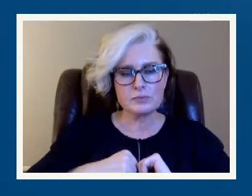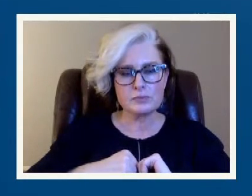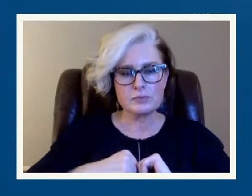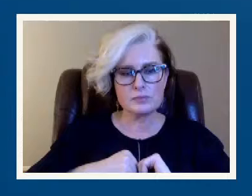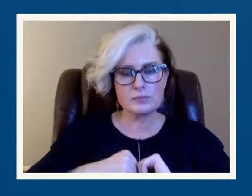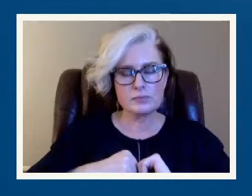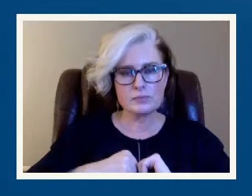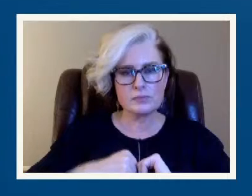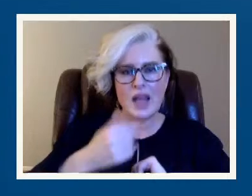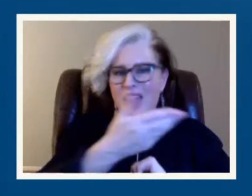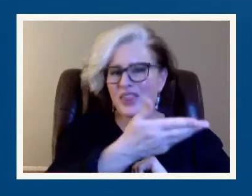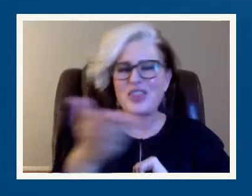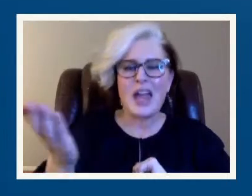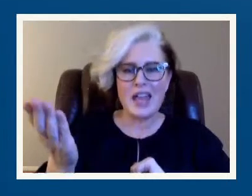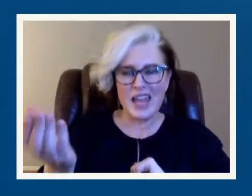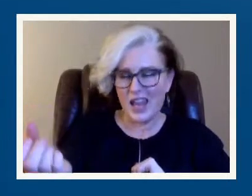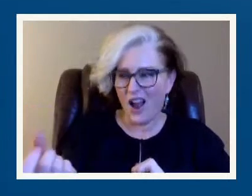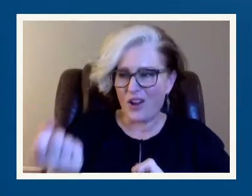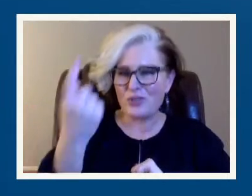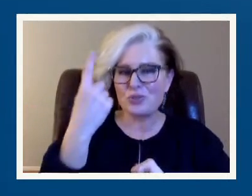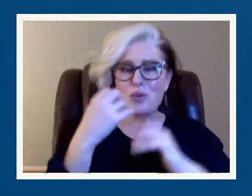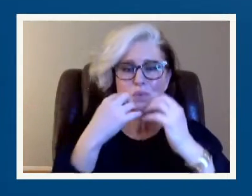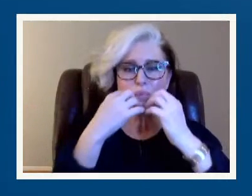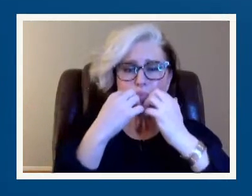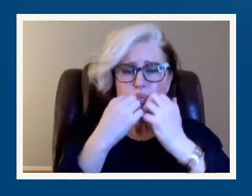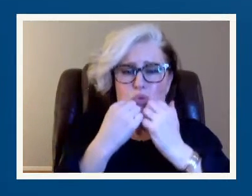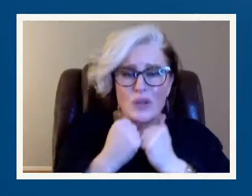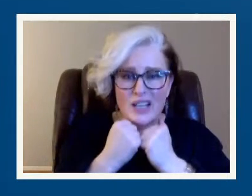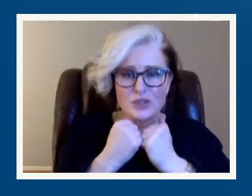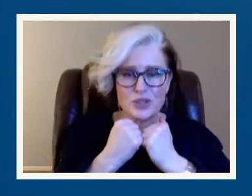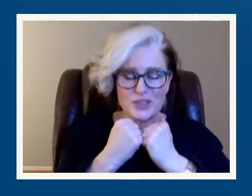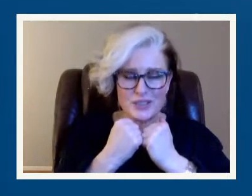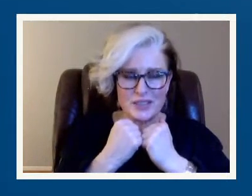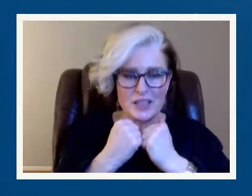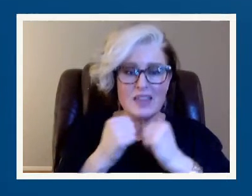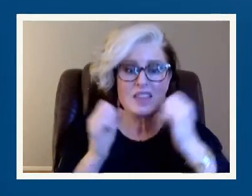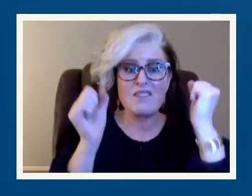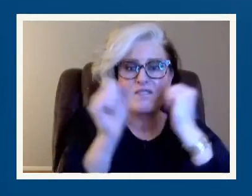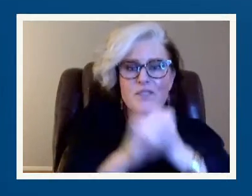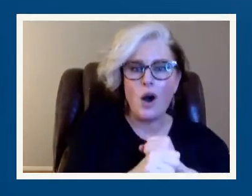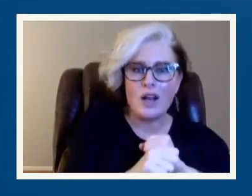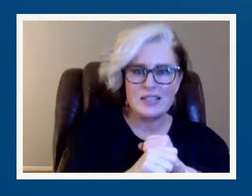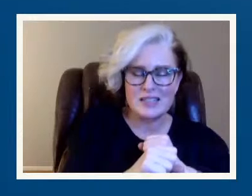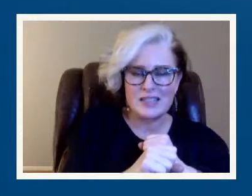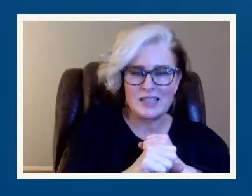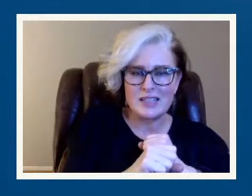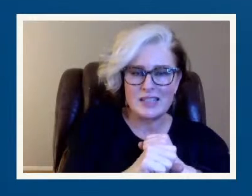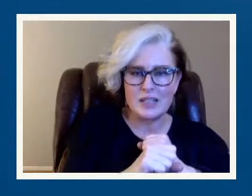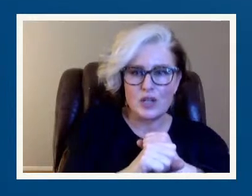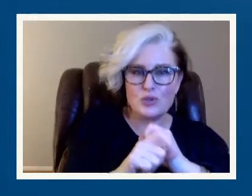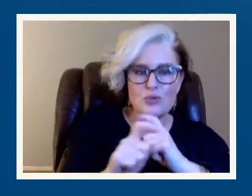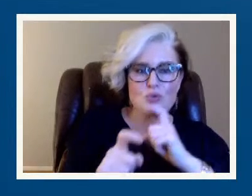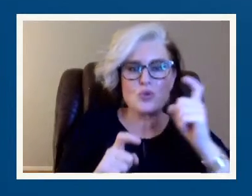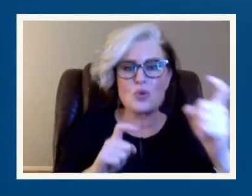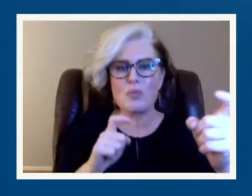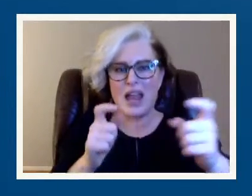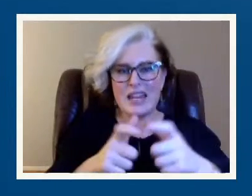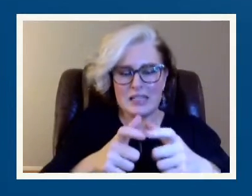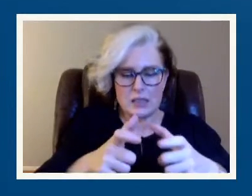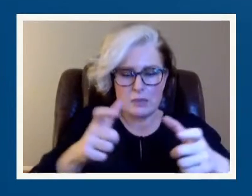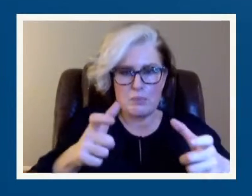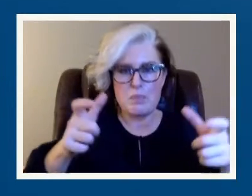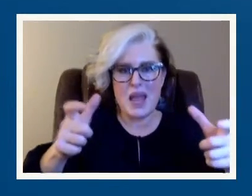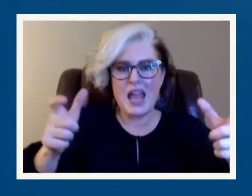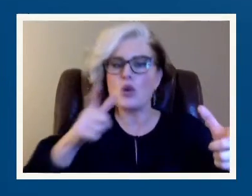They understood how precious it was. They fought to broaden and expand who would be